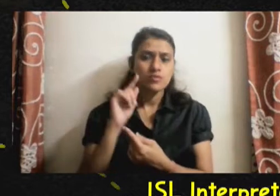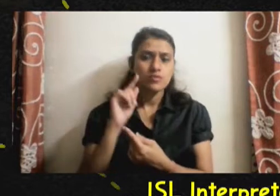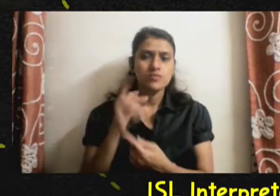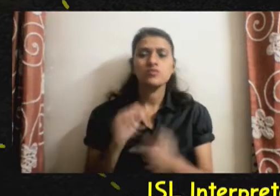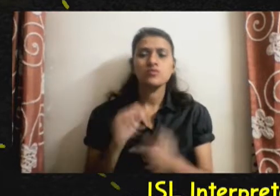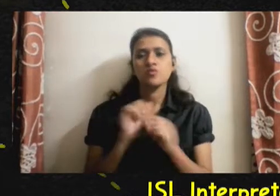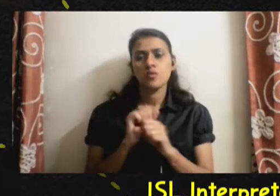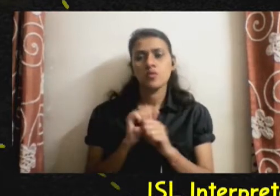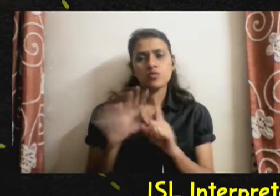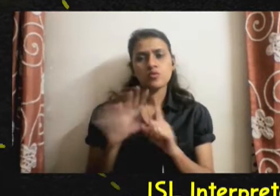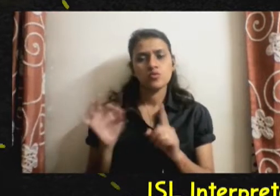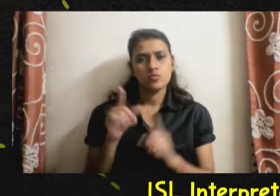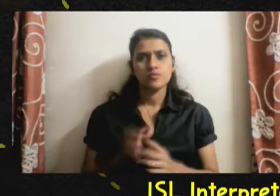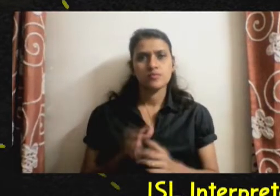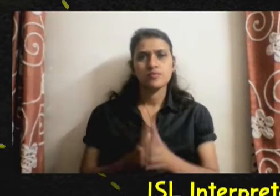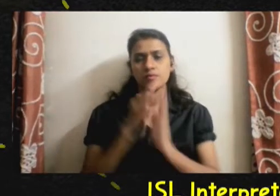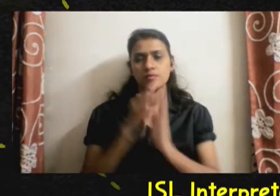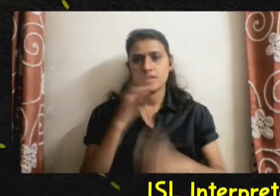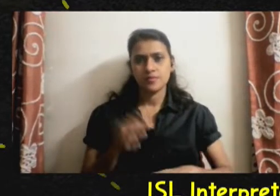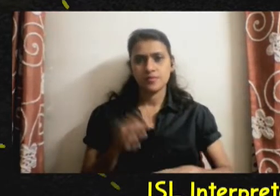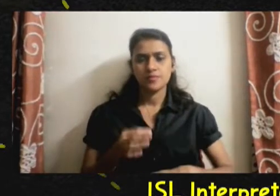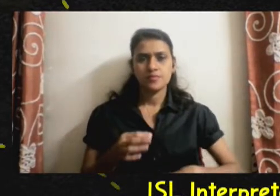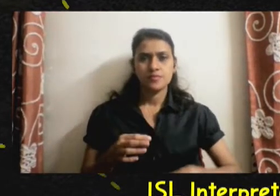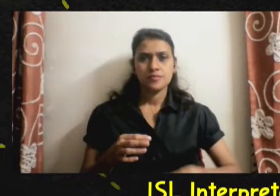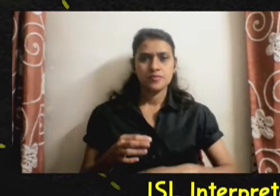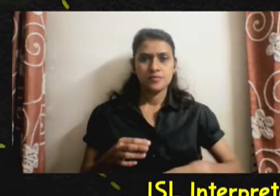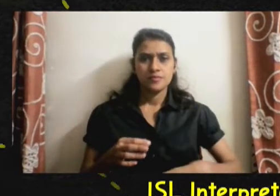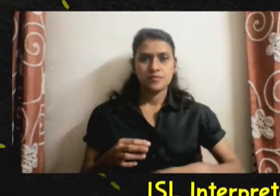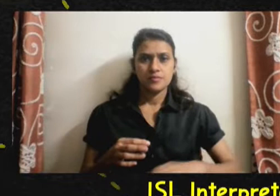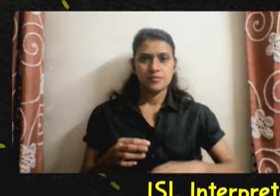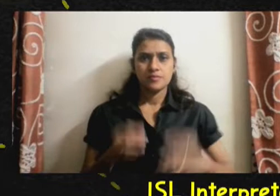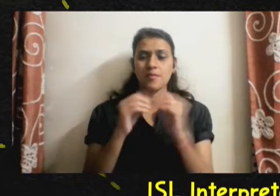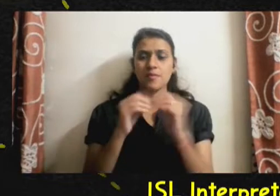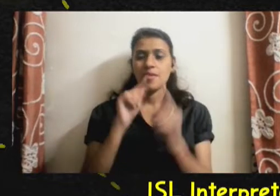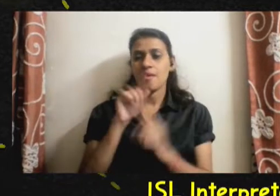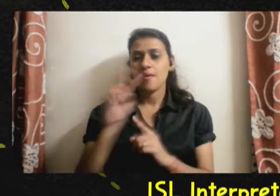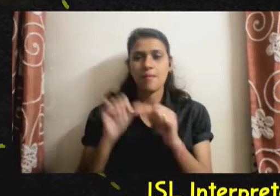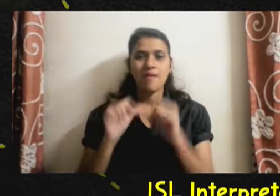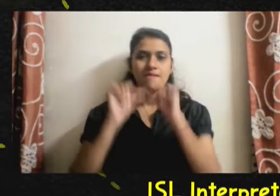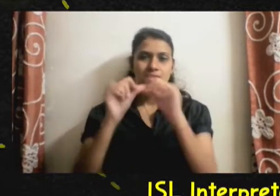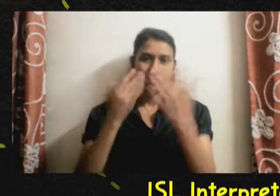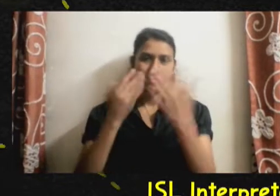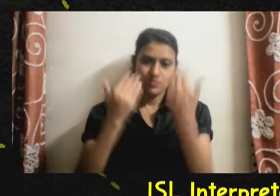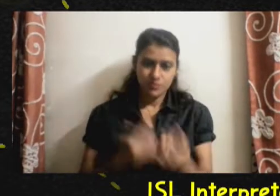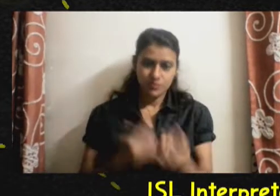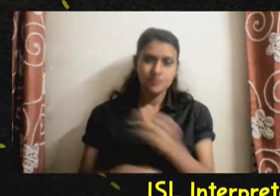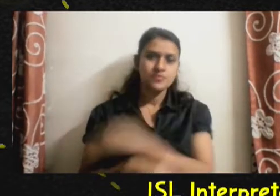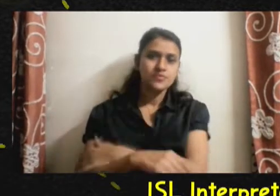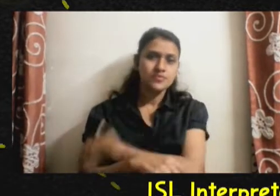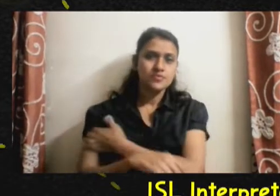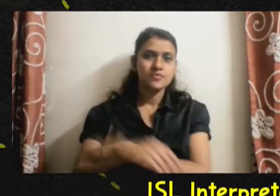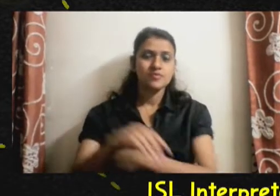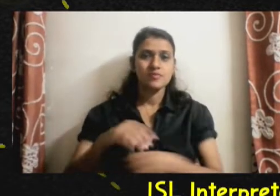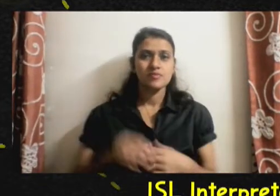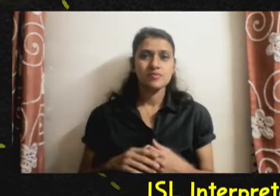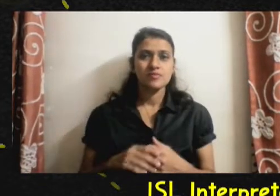do? Sure. So I think there's 3 different interesting points here. So first, I'll kind of give our usual spiel that